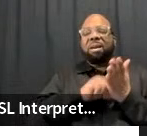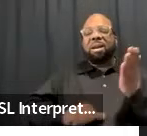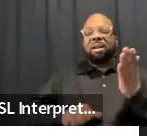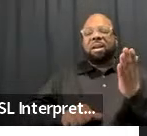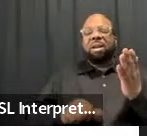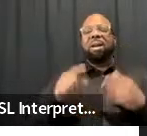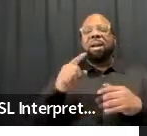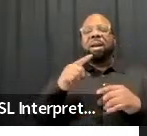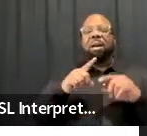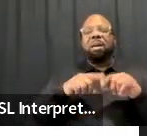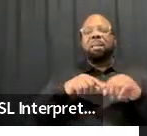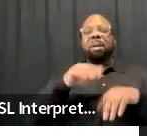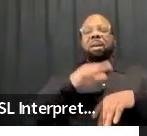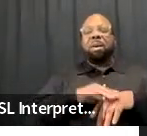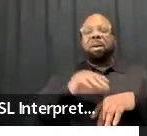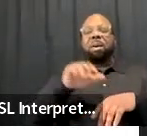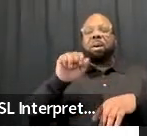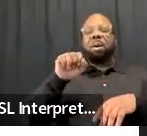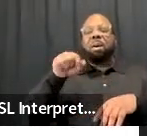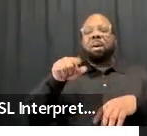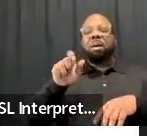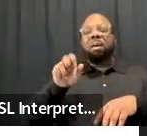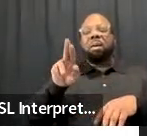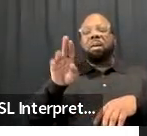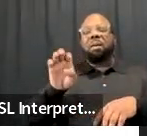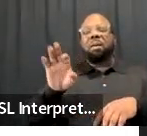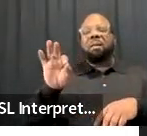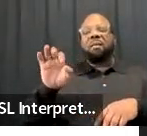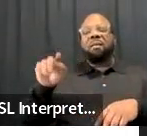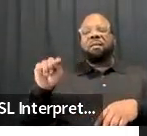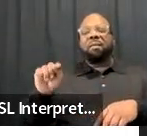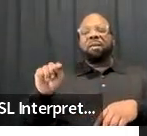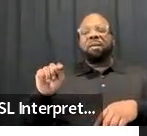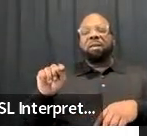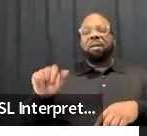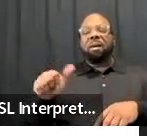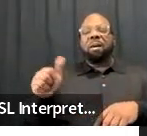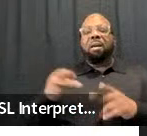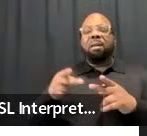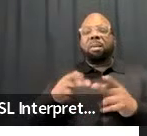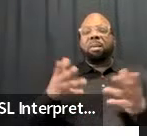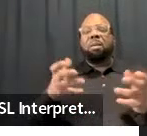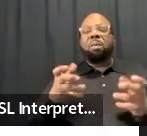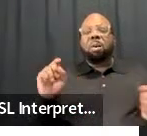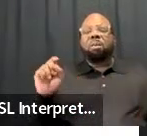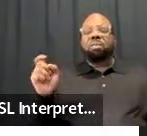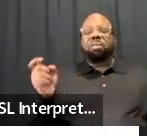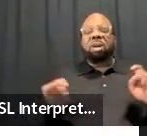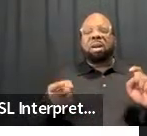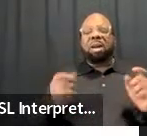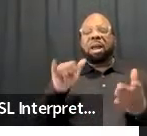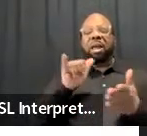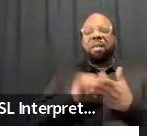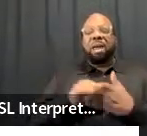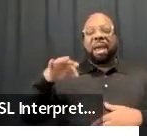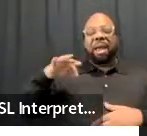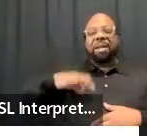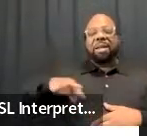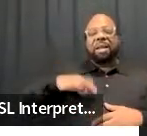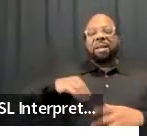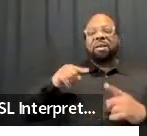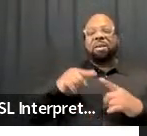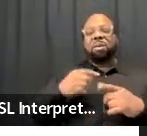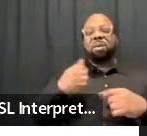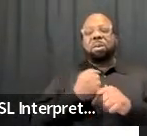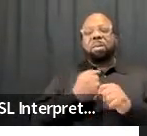depending on the square footage involved, locate elsewhere. So one of the things that we're looking to change here is that incentive to make bigger